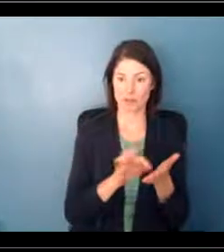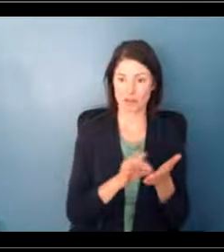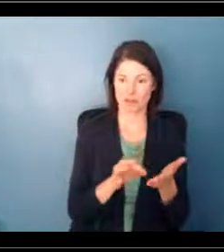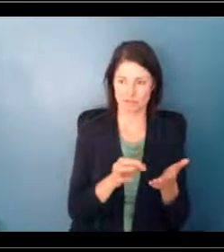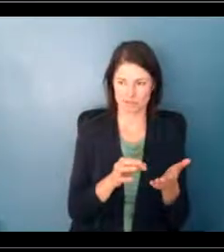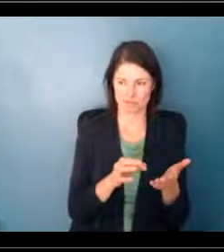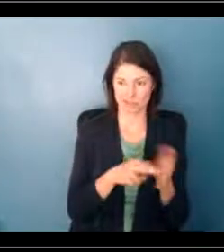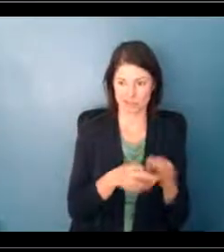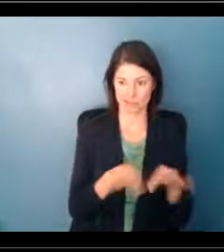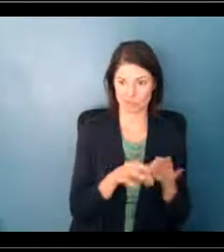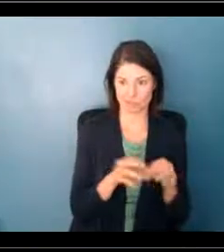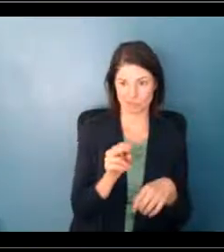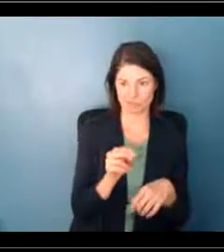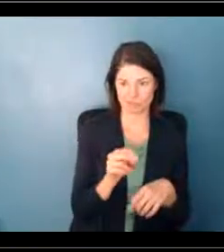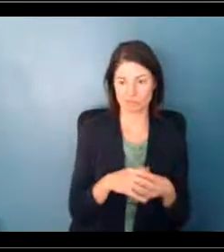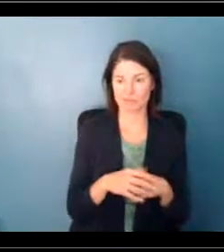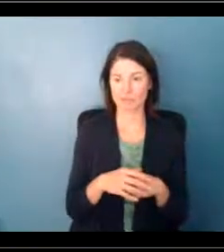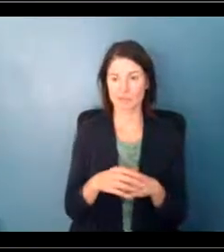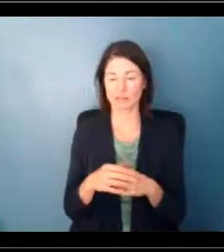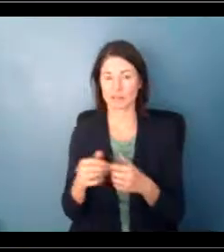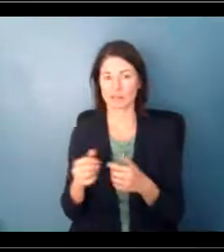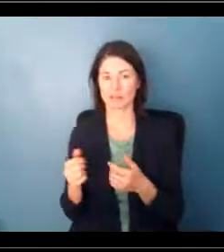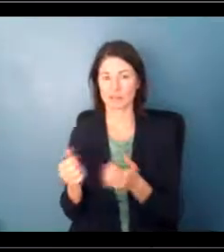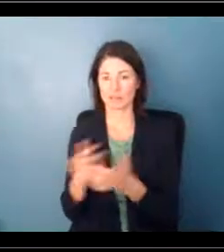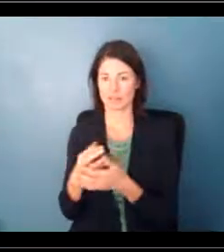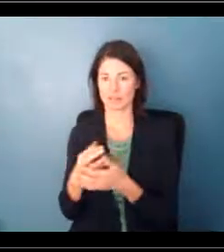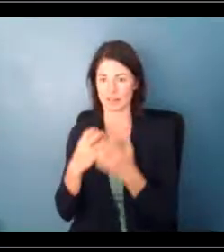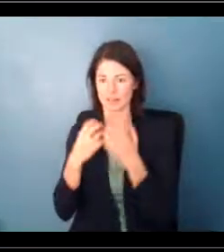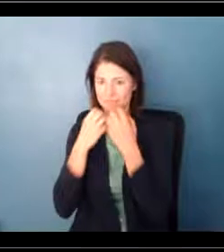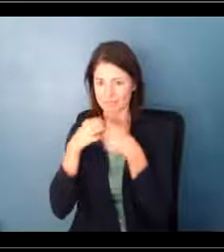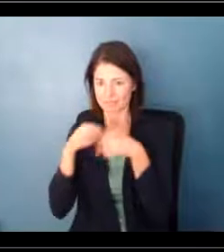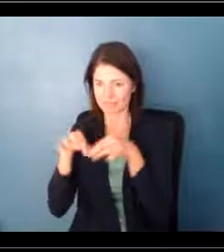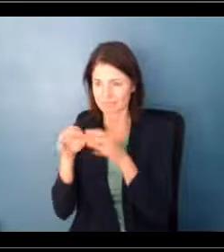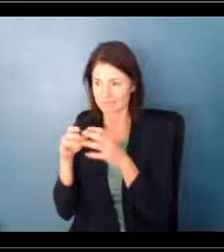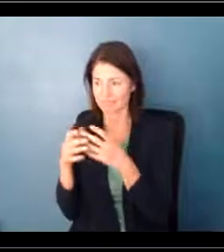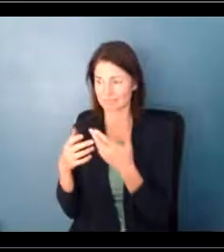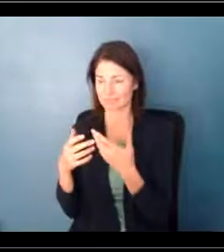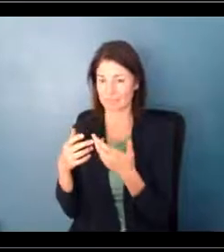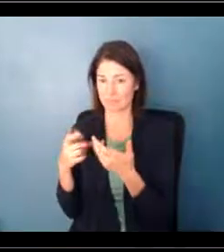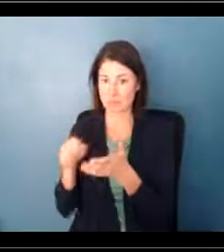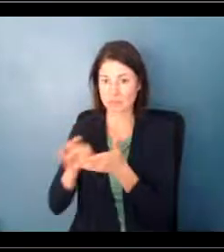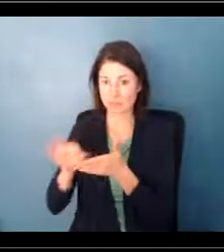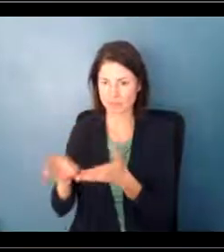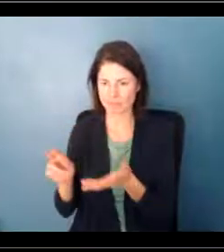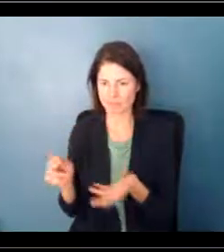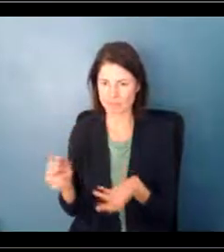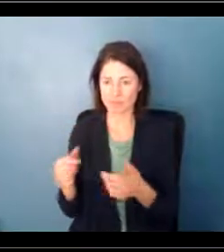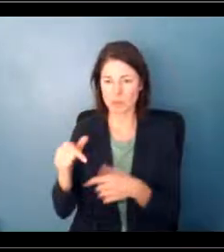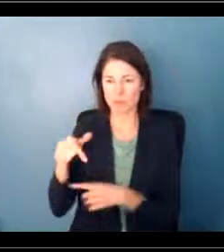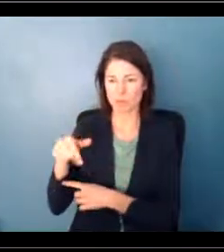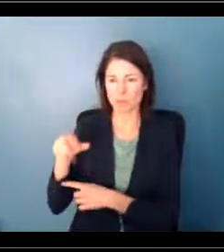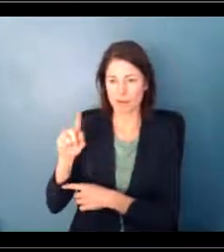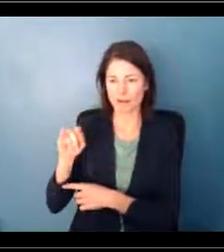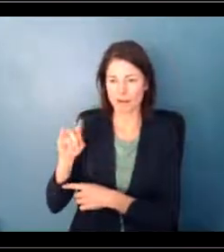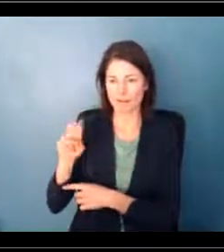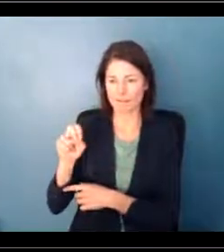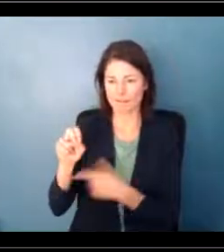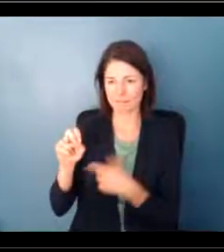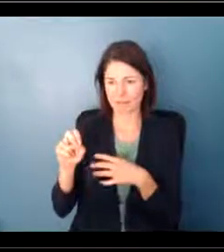everything that counts can be counted. So qualitative approach in the short term is okay, but also remember, when it comes to